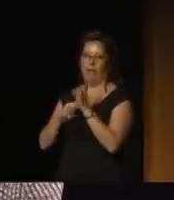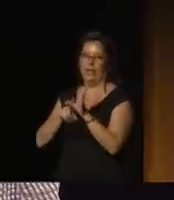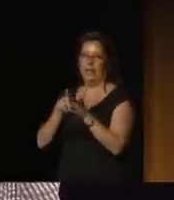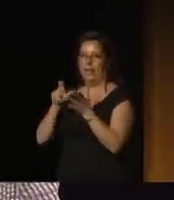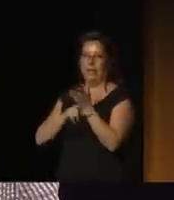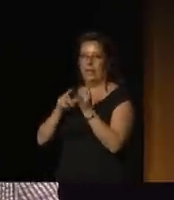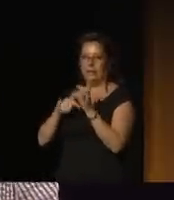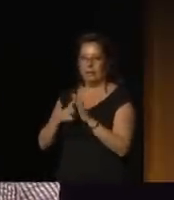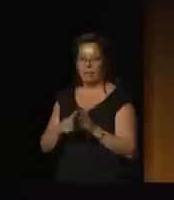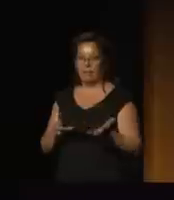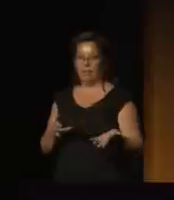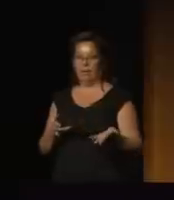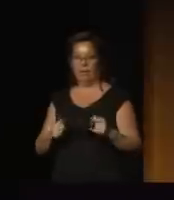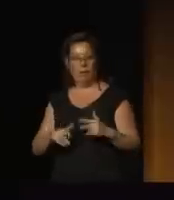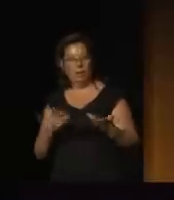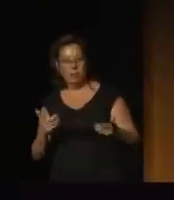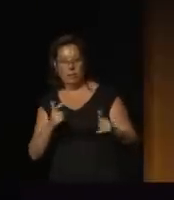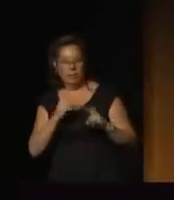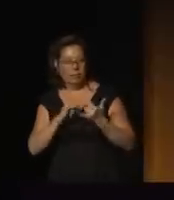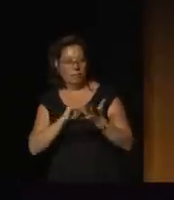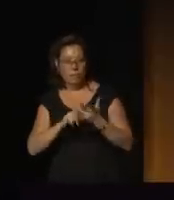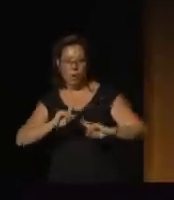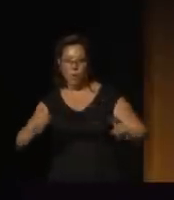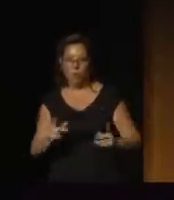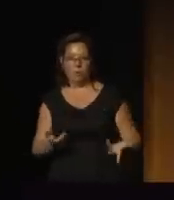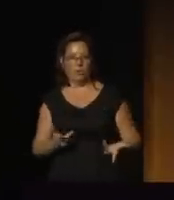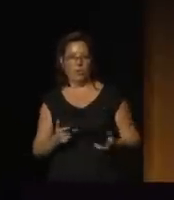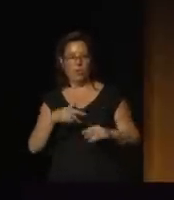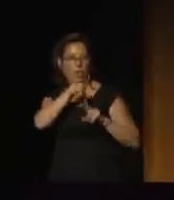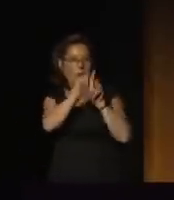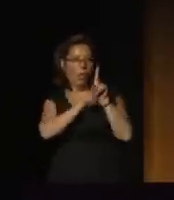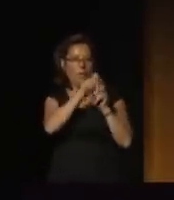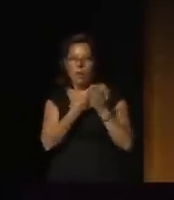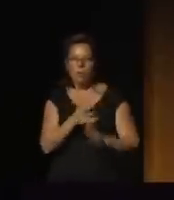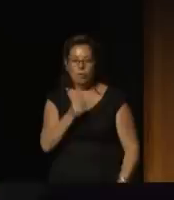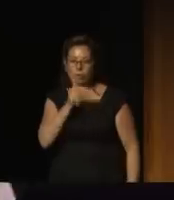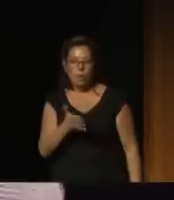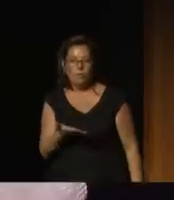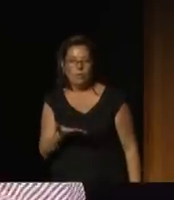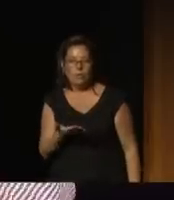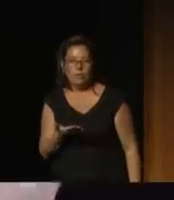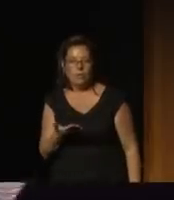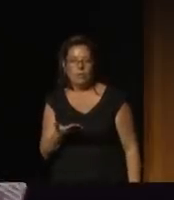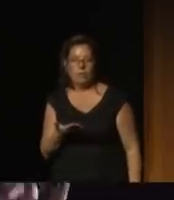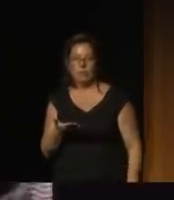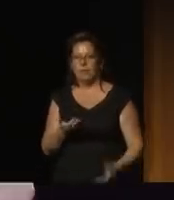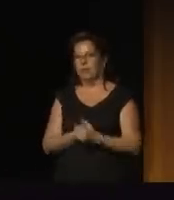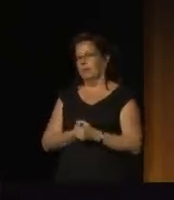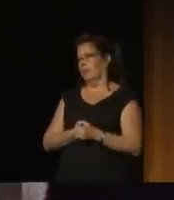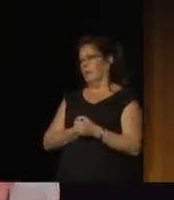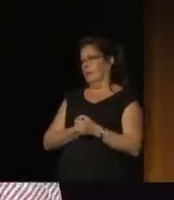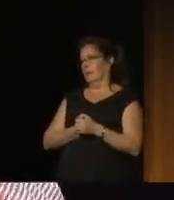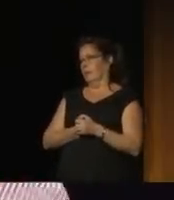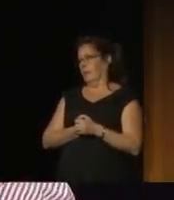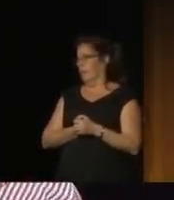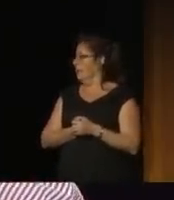she's not going to call you. Right. You don't have to like the president. Right. You know, you have to like your friends, that's it.